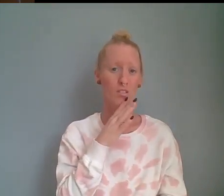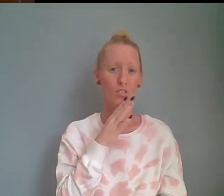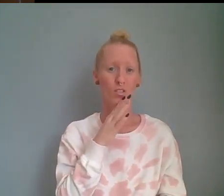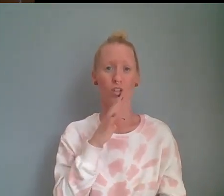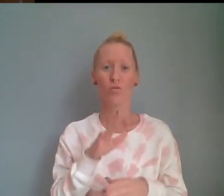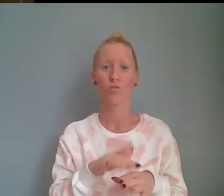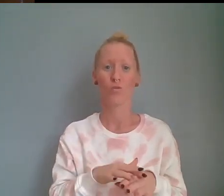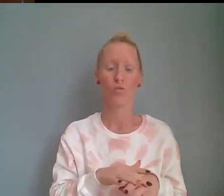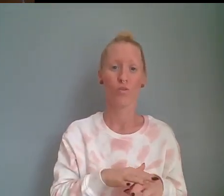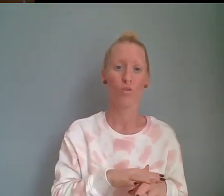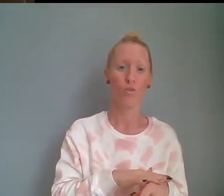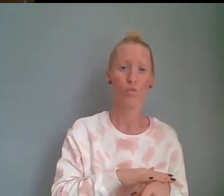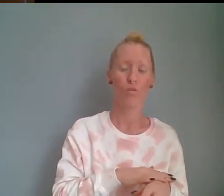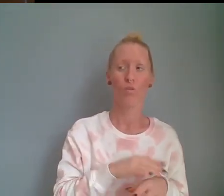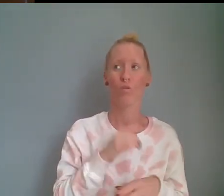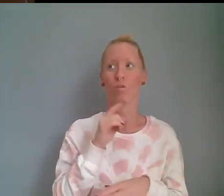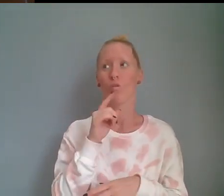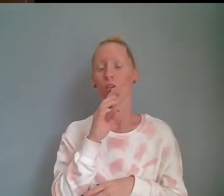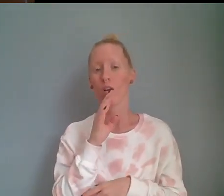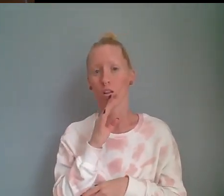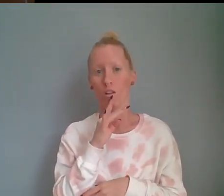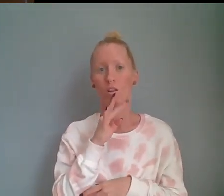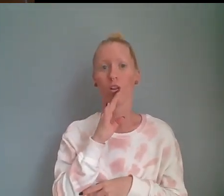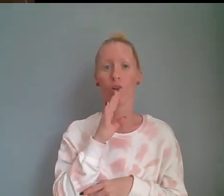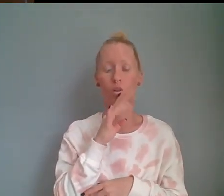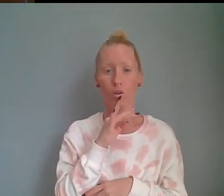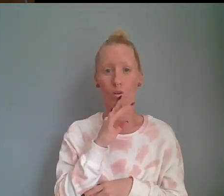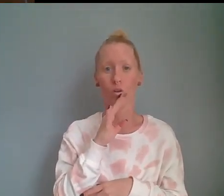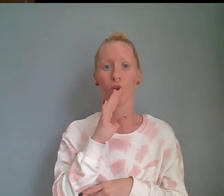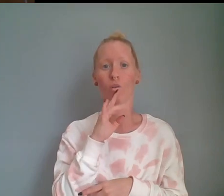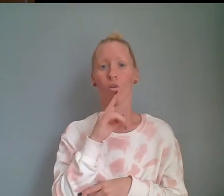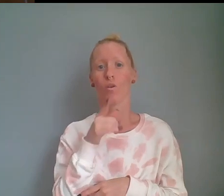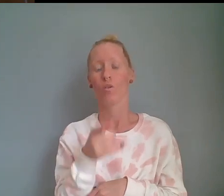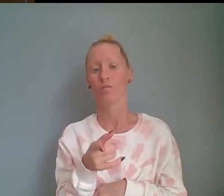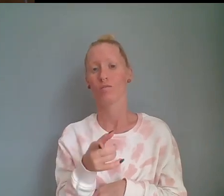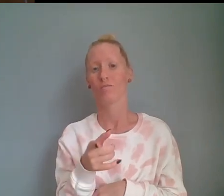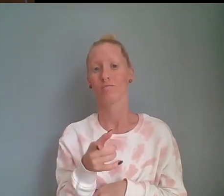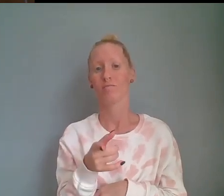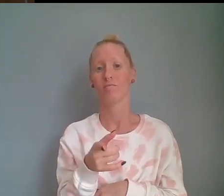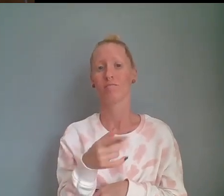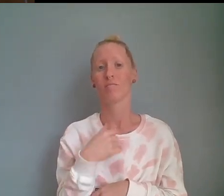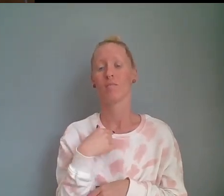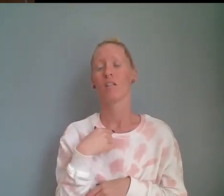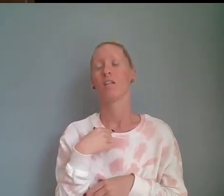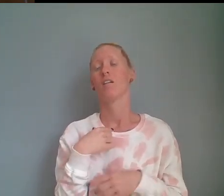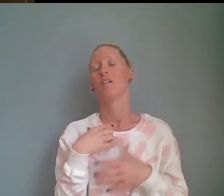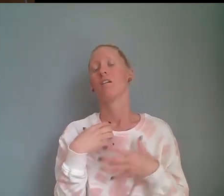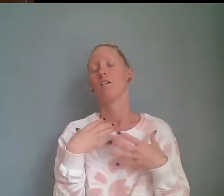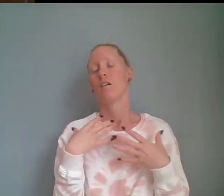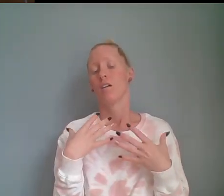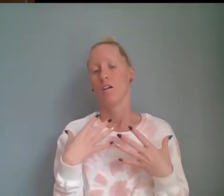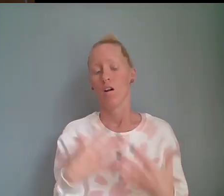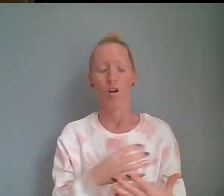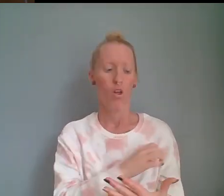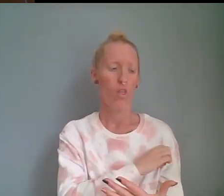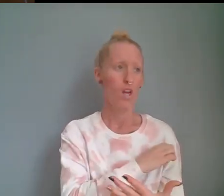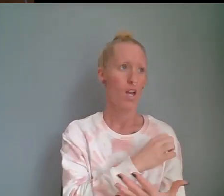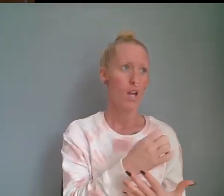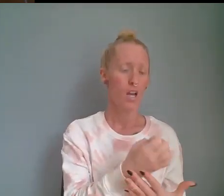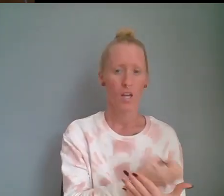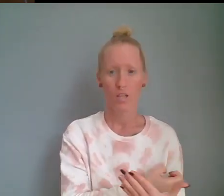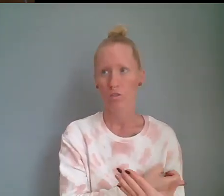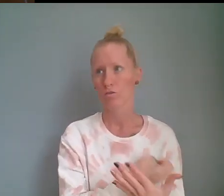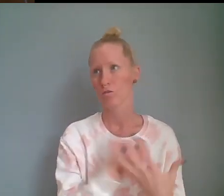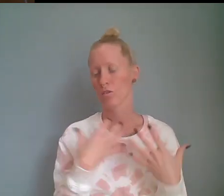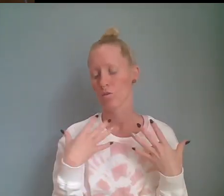talk very, very slowly. And it's as though it just takes a tremendous amount of energy to